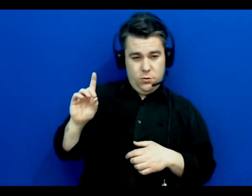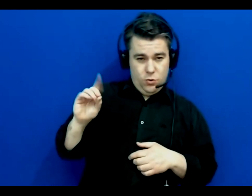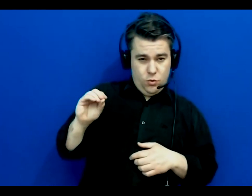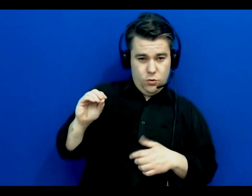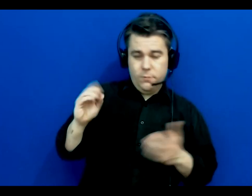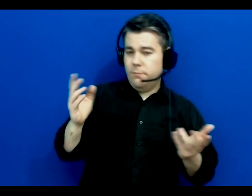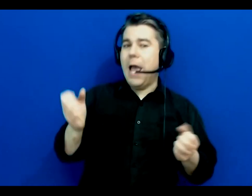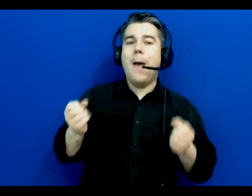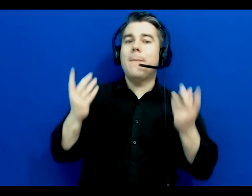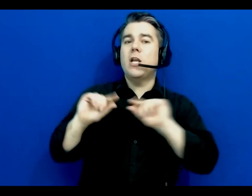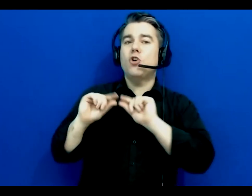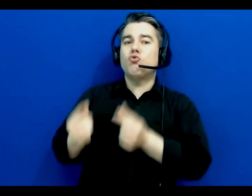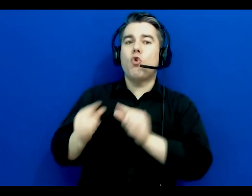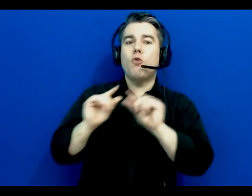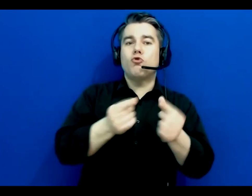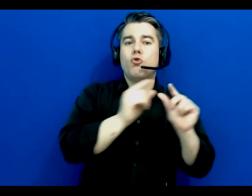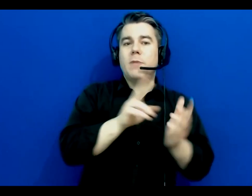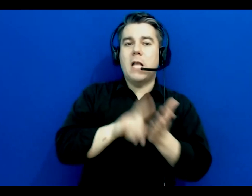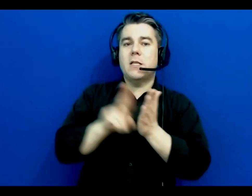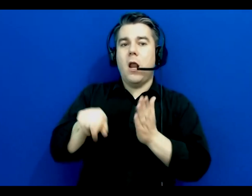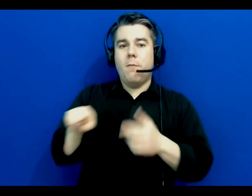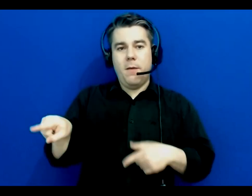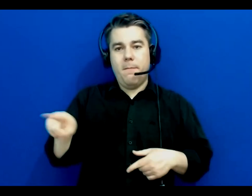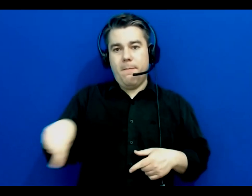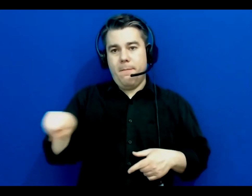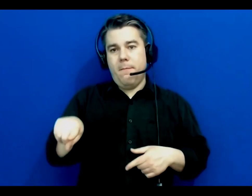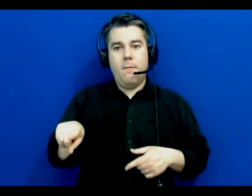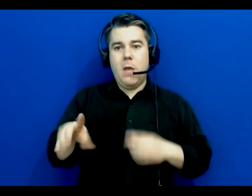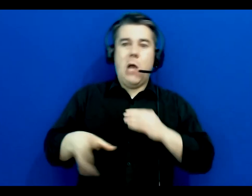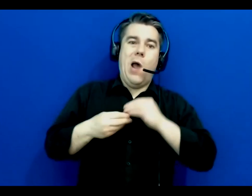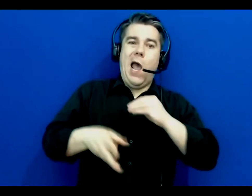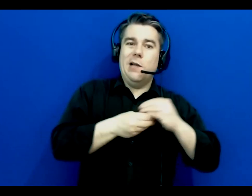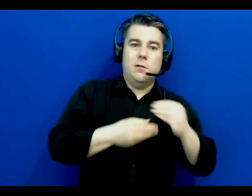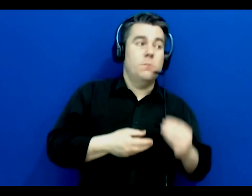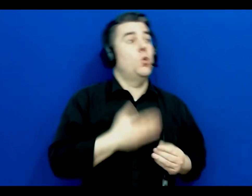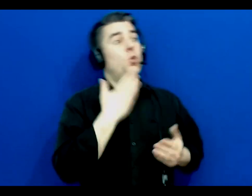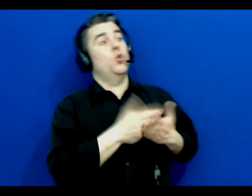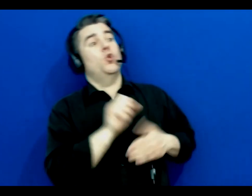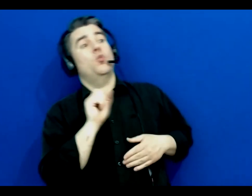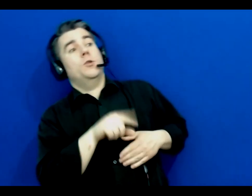how many groups do you sign them up for? Add them to? That's a good question.